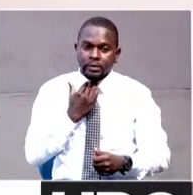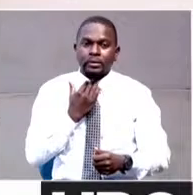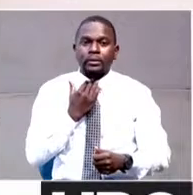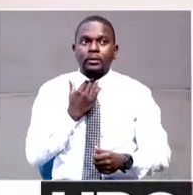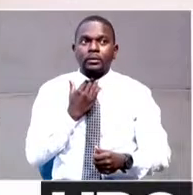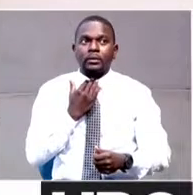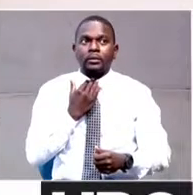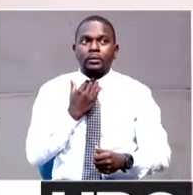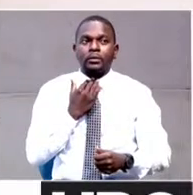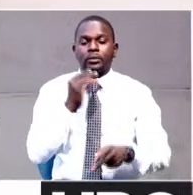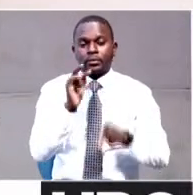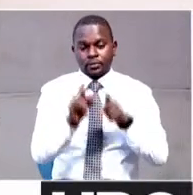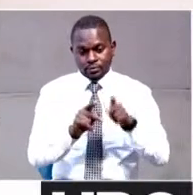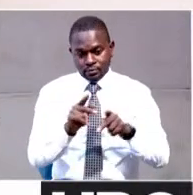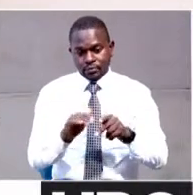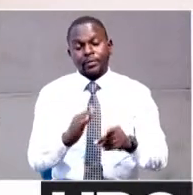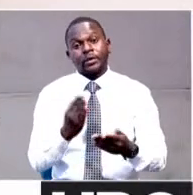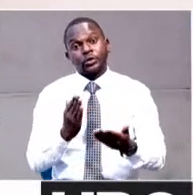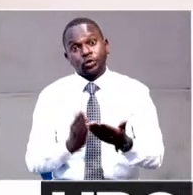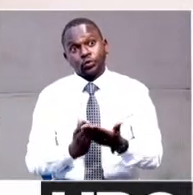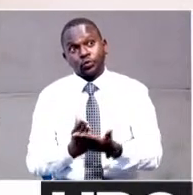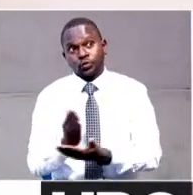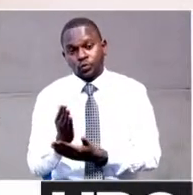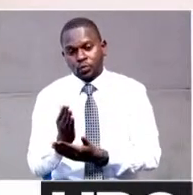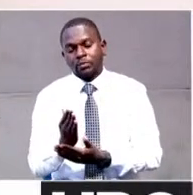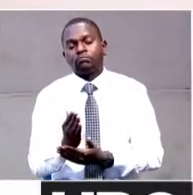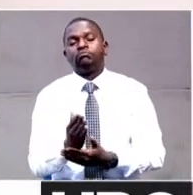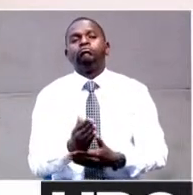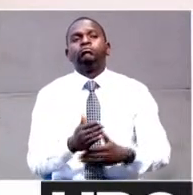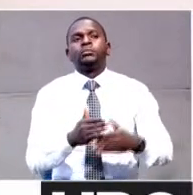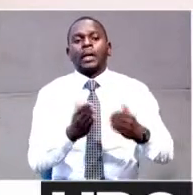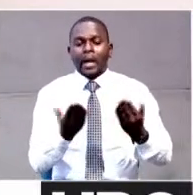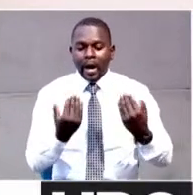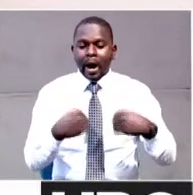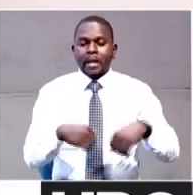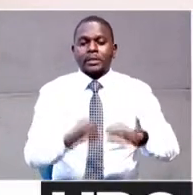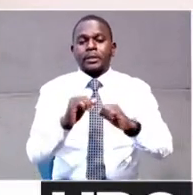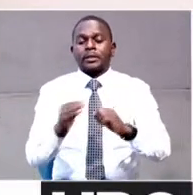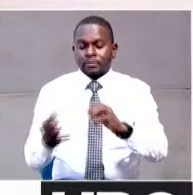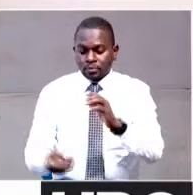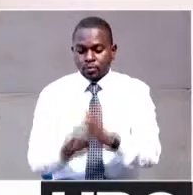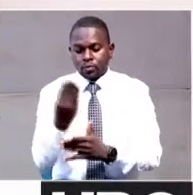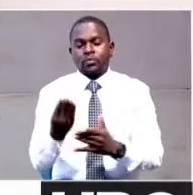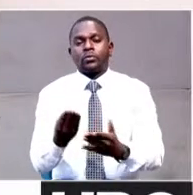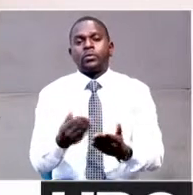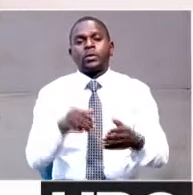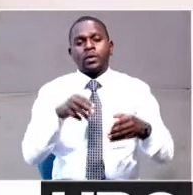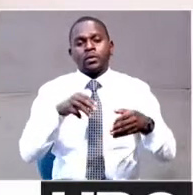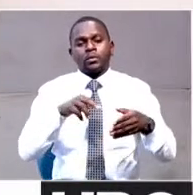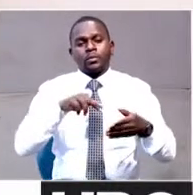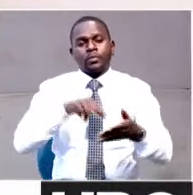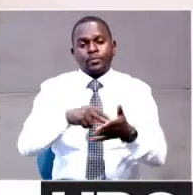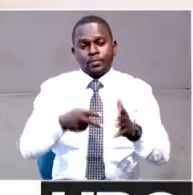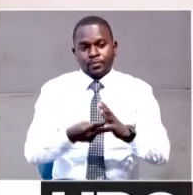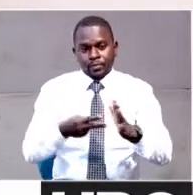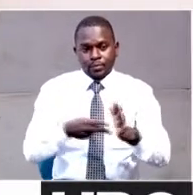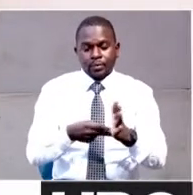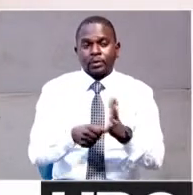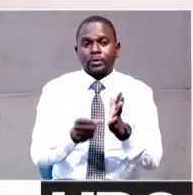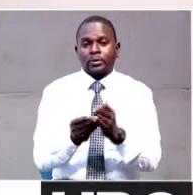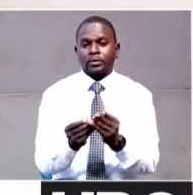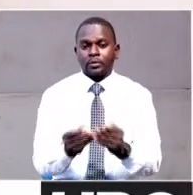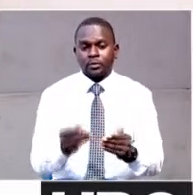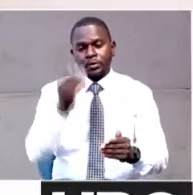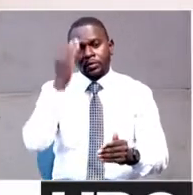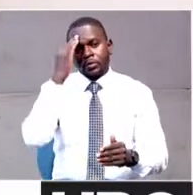the people. We have made sure that the players come up with means which address the times. As you definitely